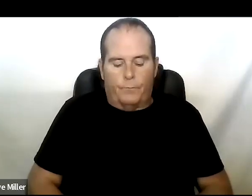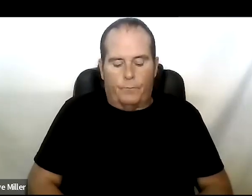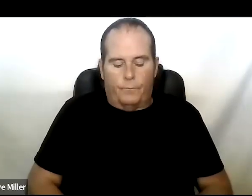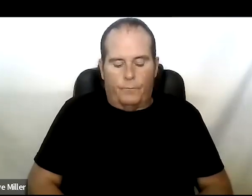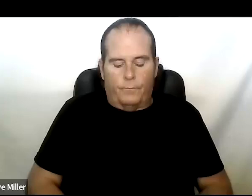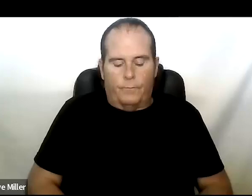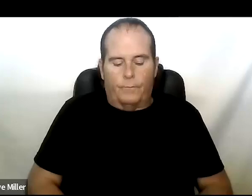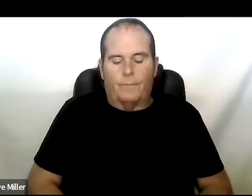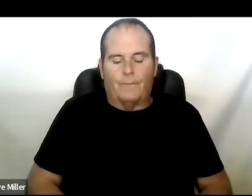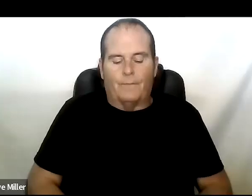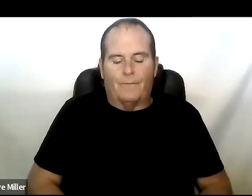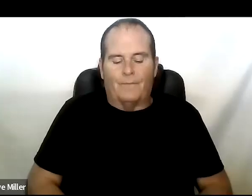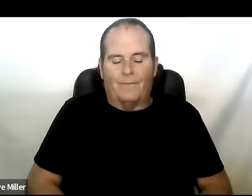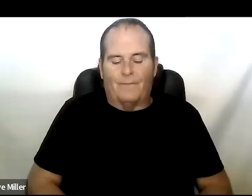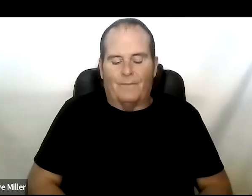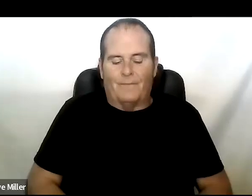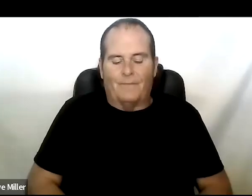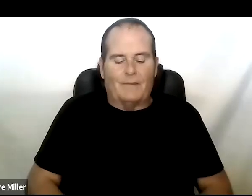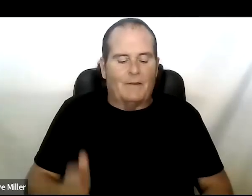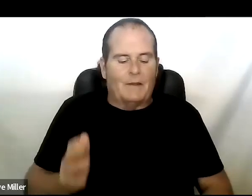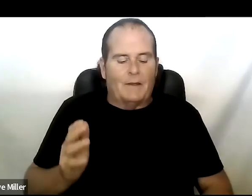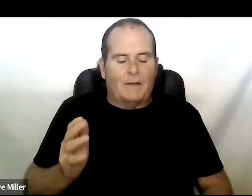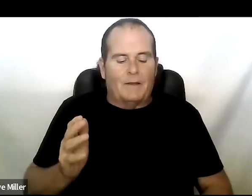with the counselor and the career